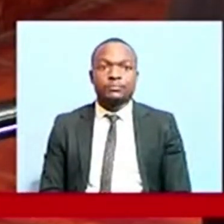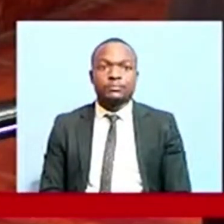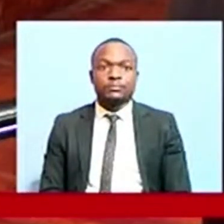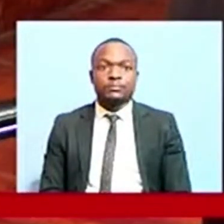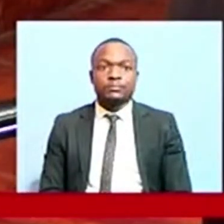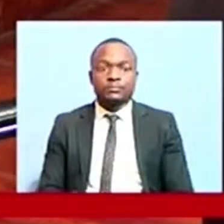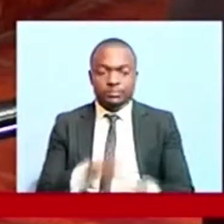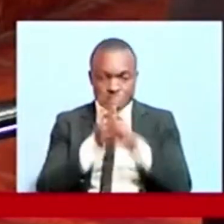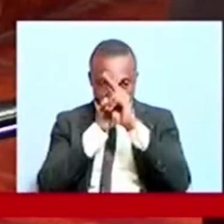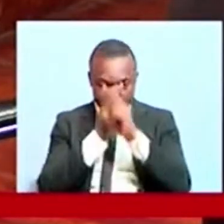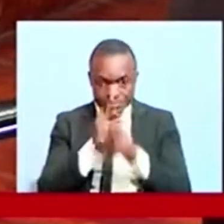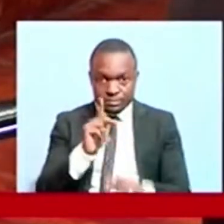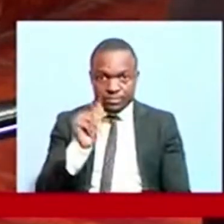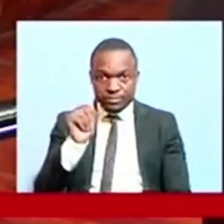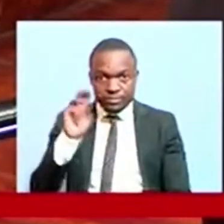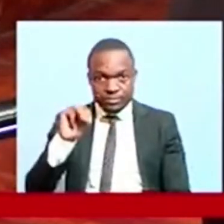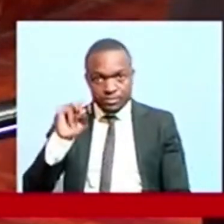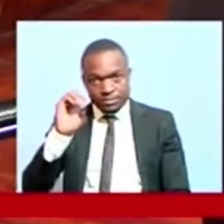Honorable Kamondo.